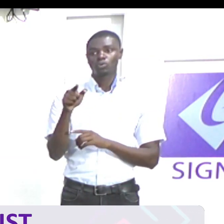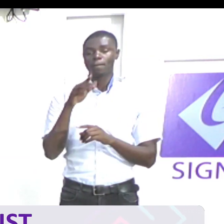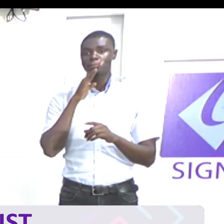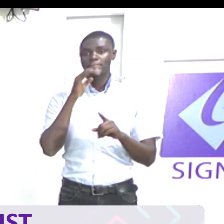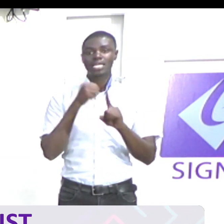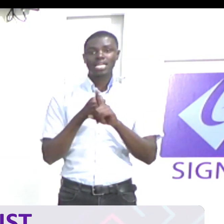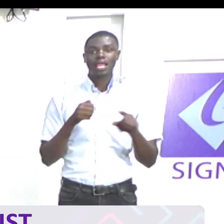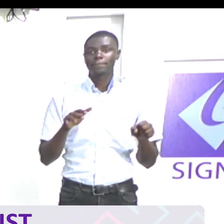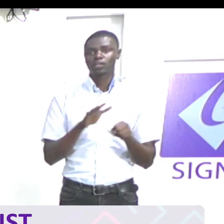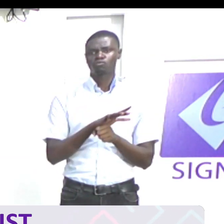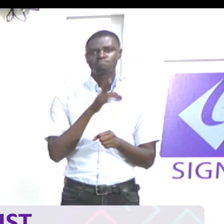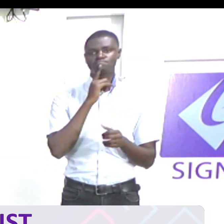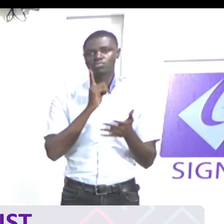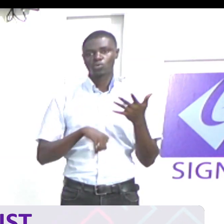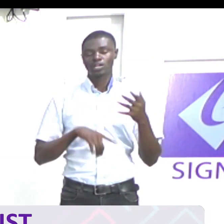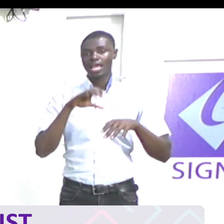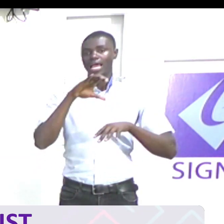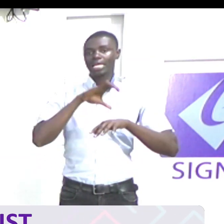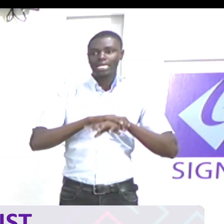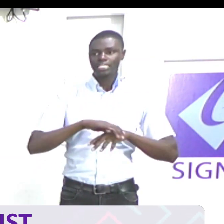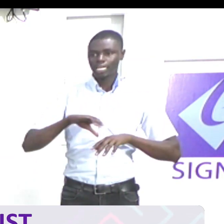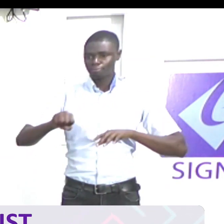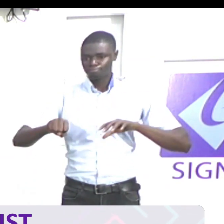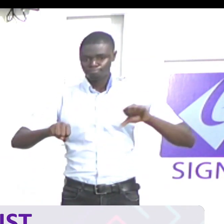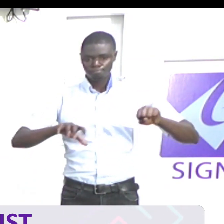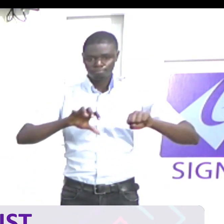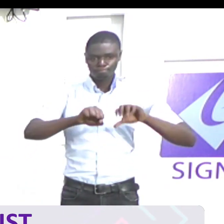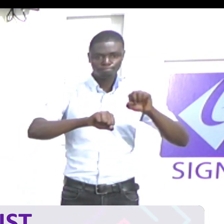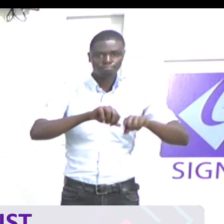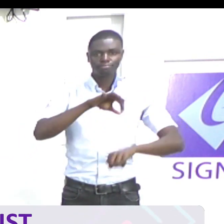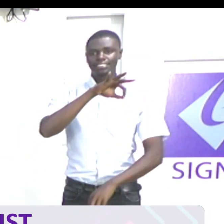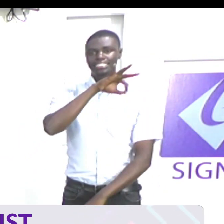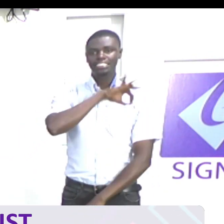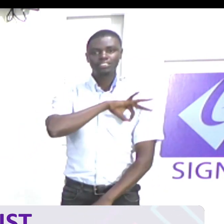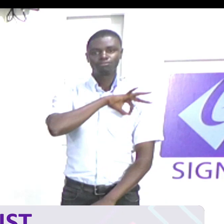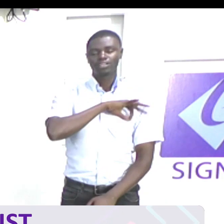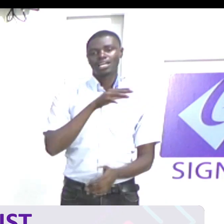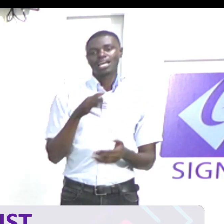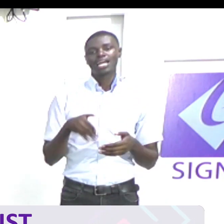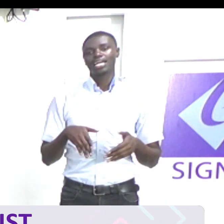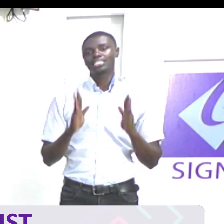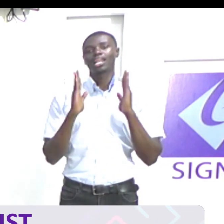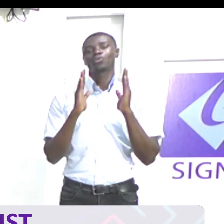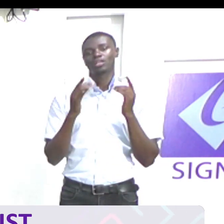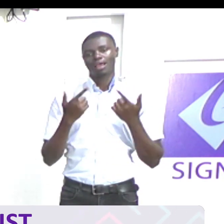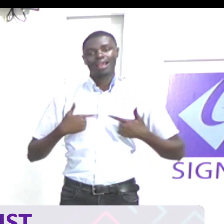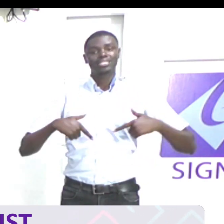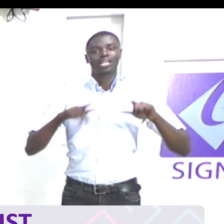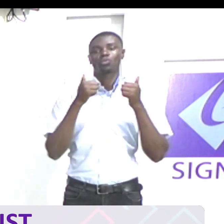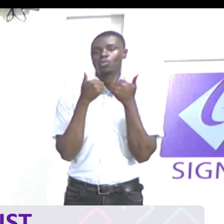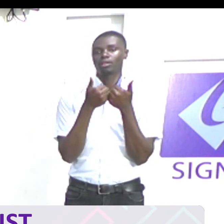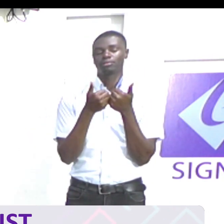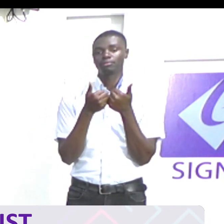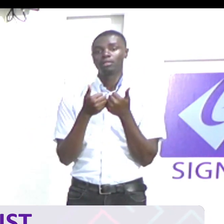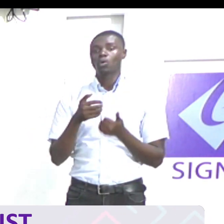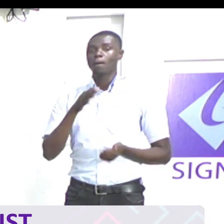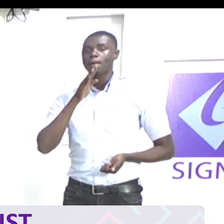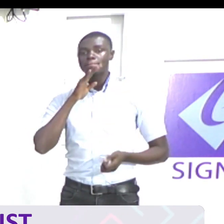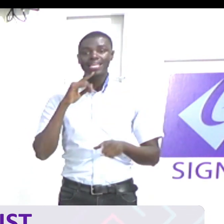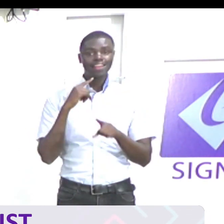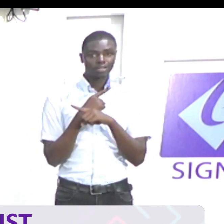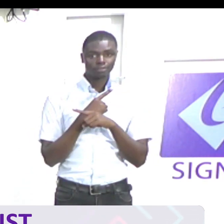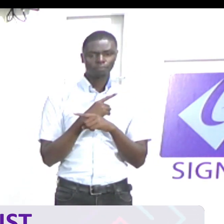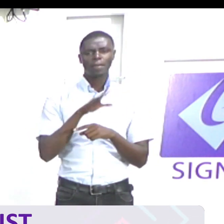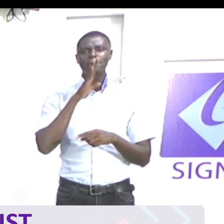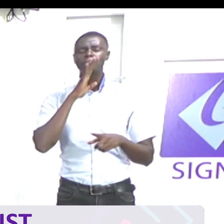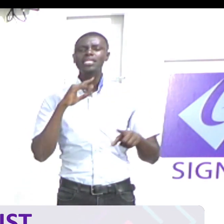impactful to person, getting multiple sources of income. Is allowed. How see you from? Yeah, like in tasemaje. Hadi tunaambia be different,